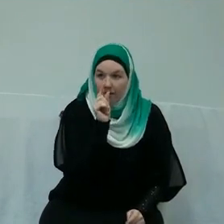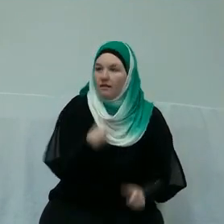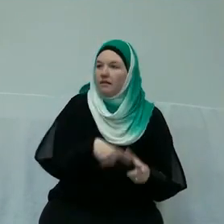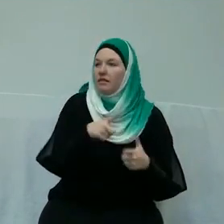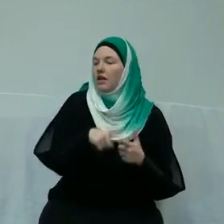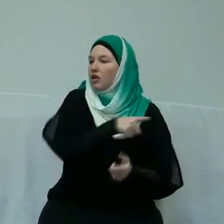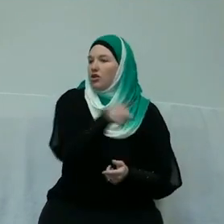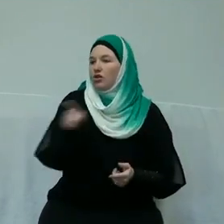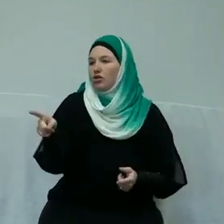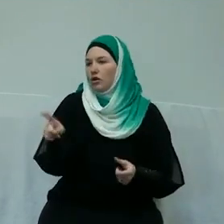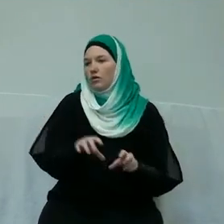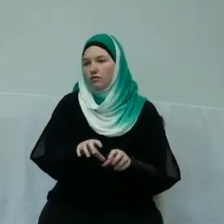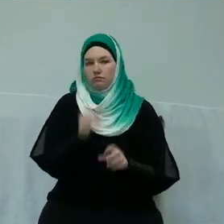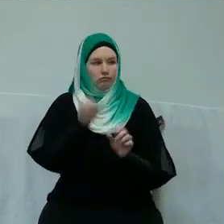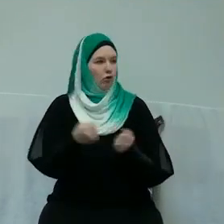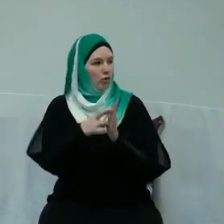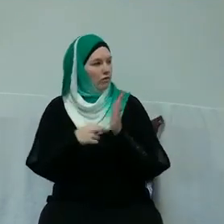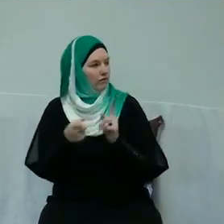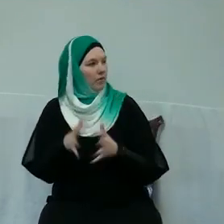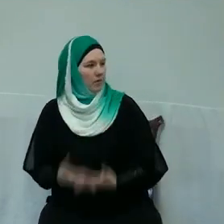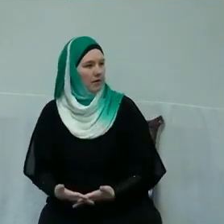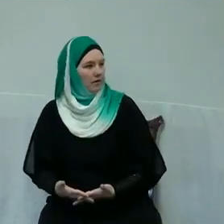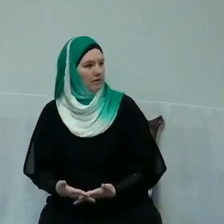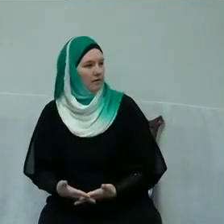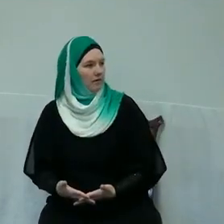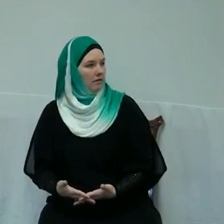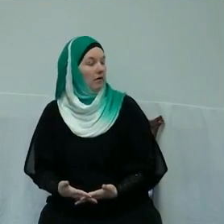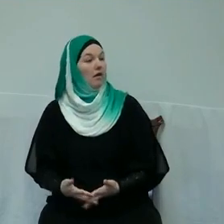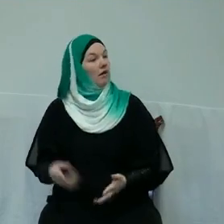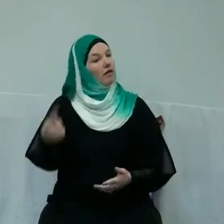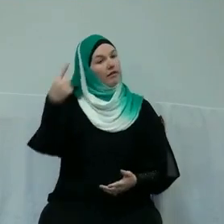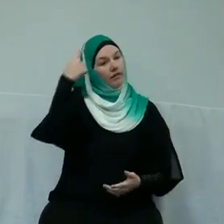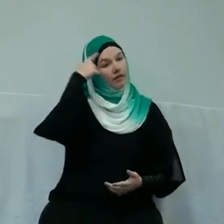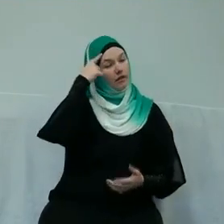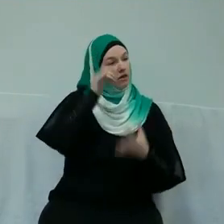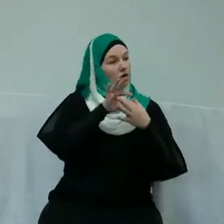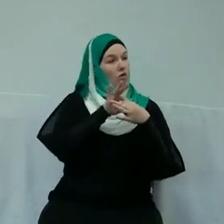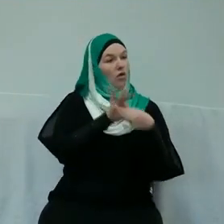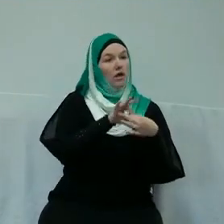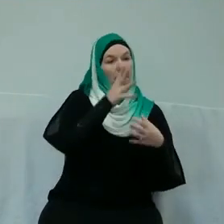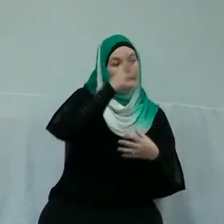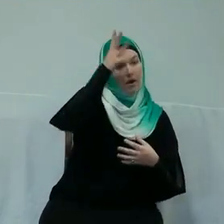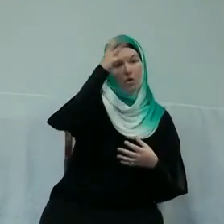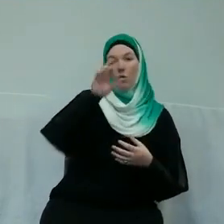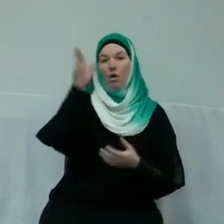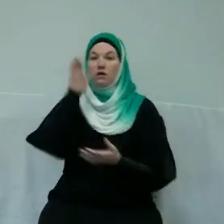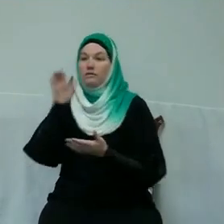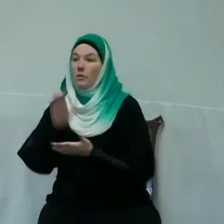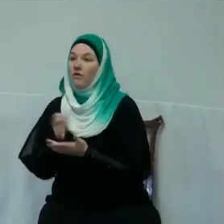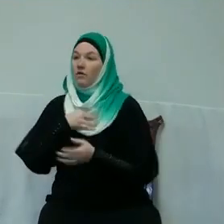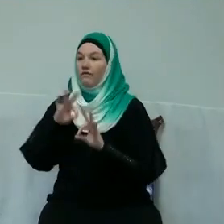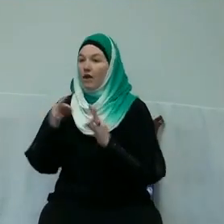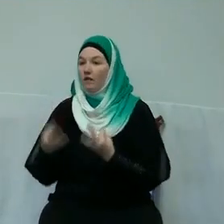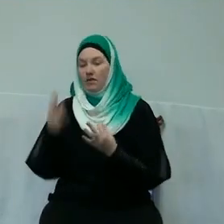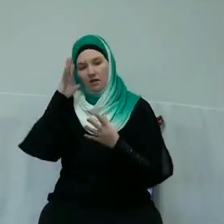violation of the Quran. So we should not take those relationships for granted. But even